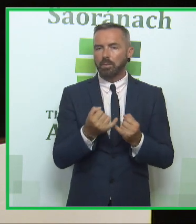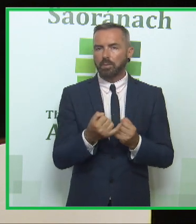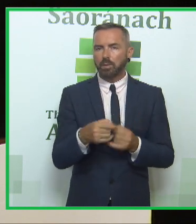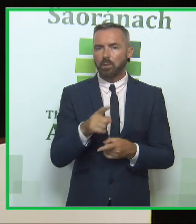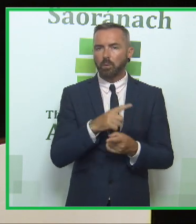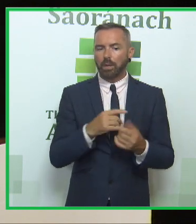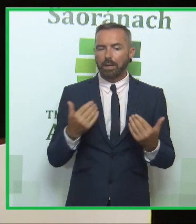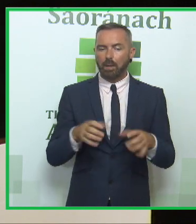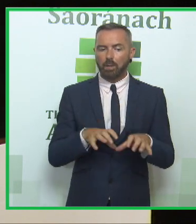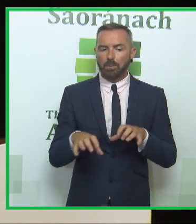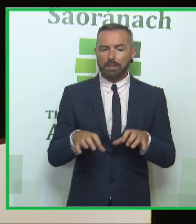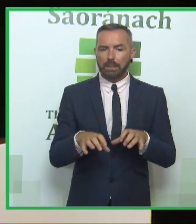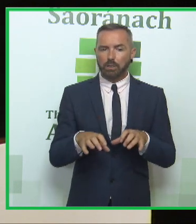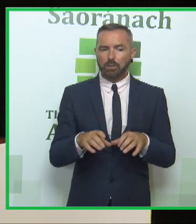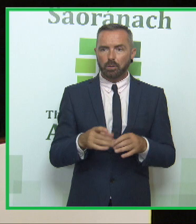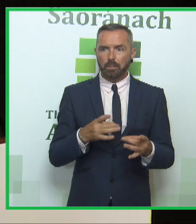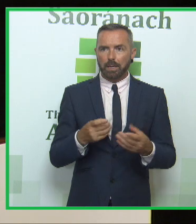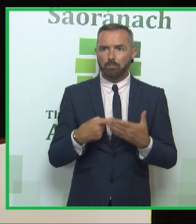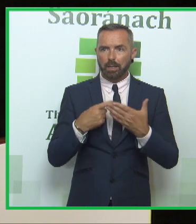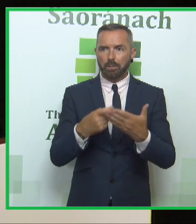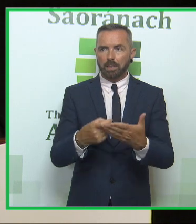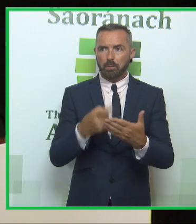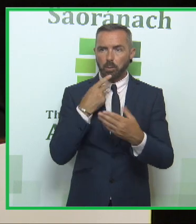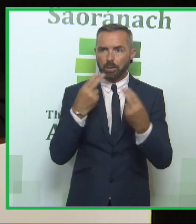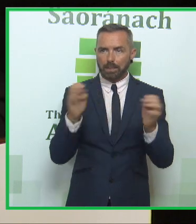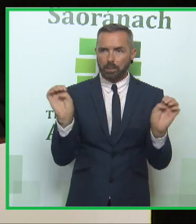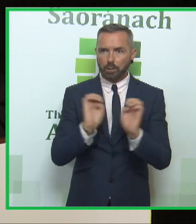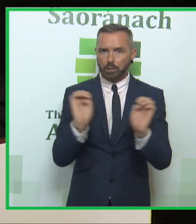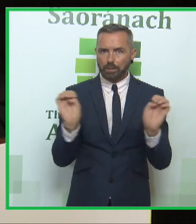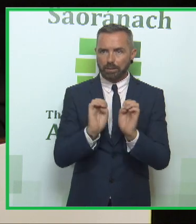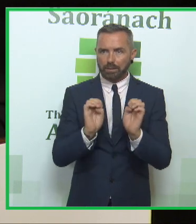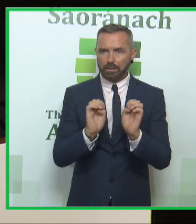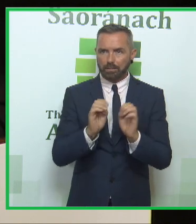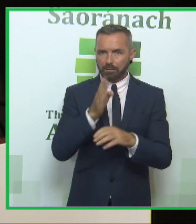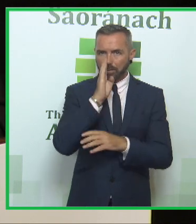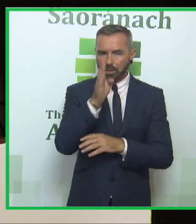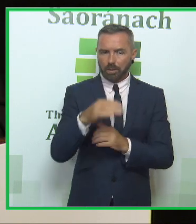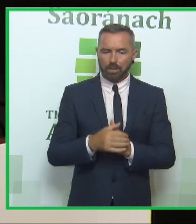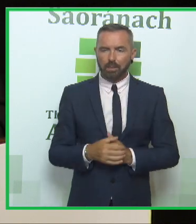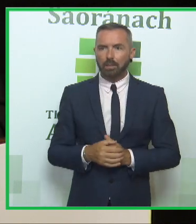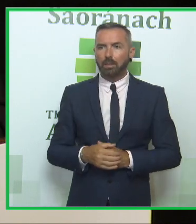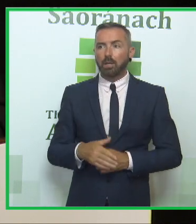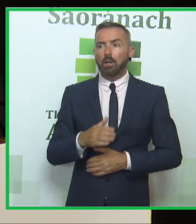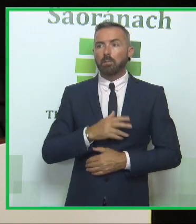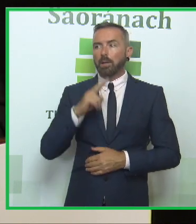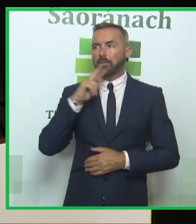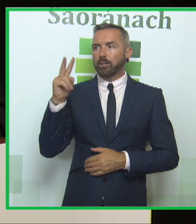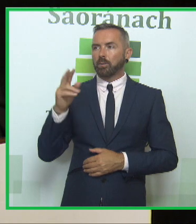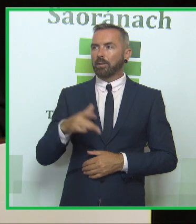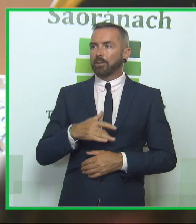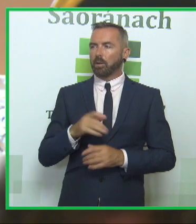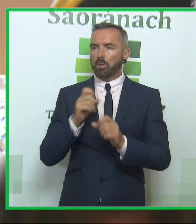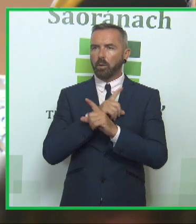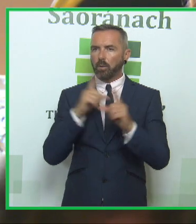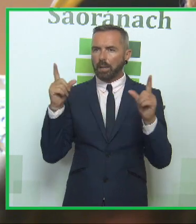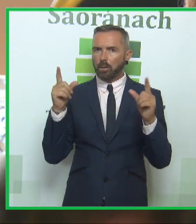privileged position now to come forward with recommendations, but it needs urgency and it needs rapid attention. And it is, in my view, it's a wake-up call for us to